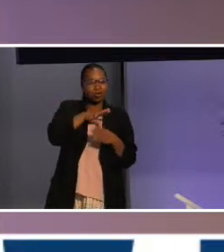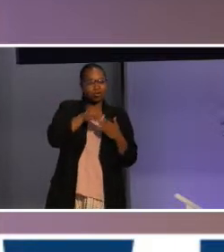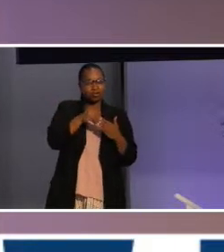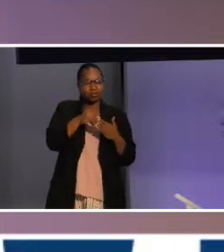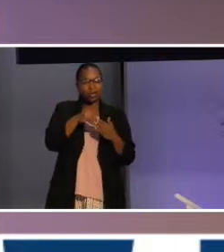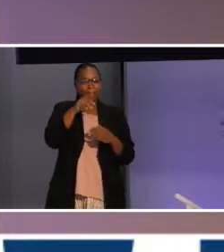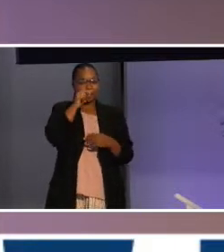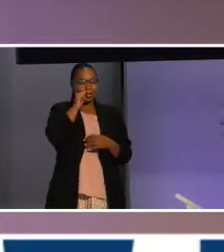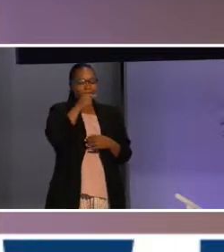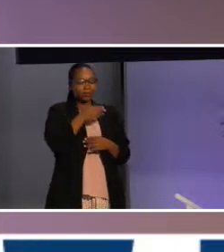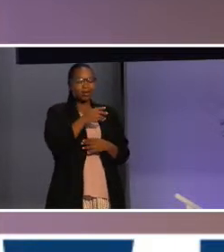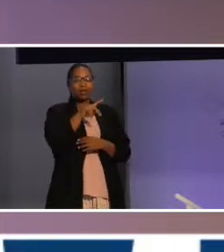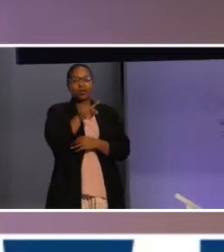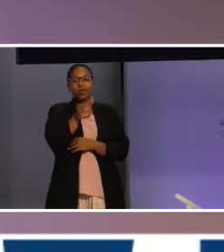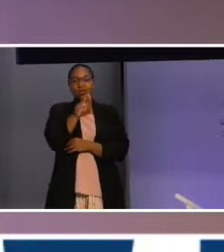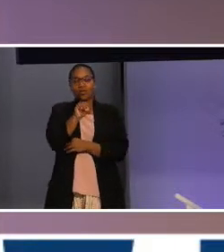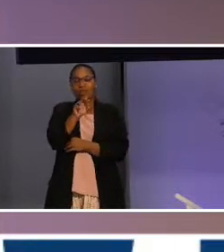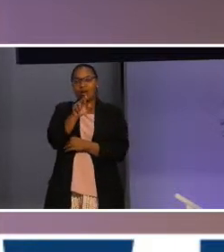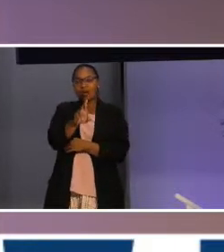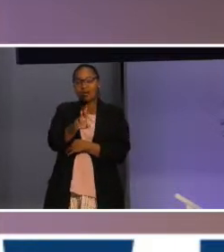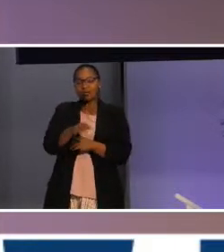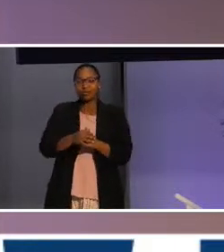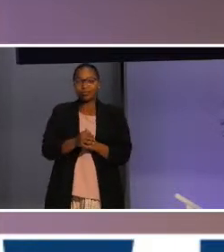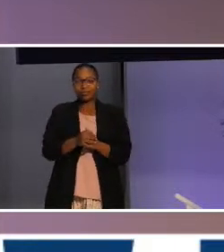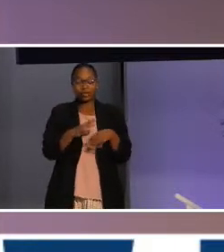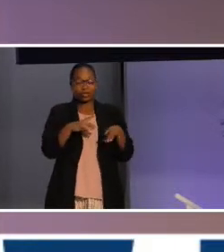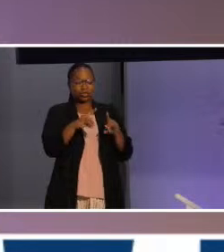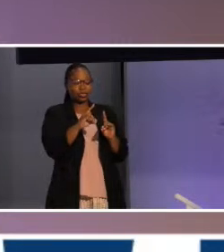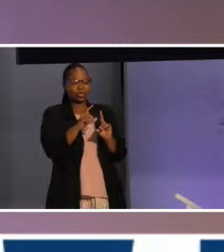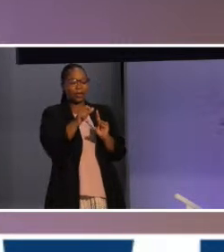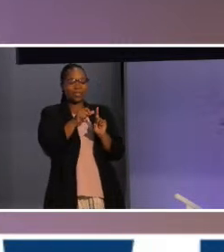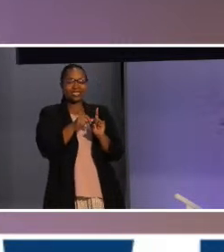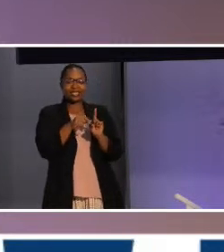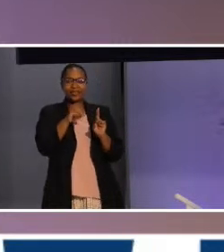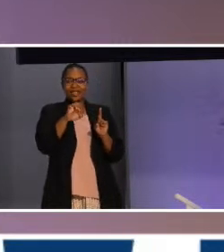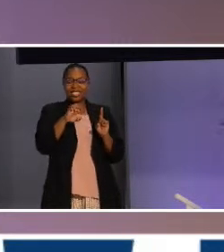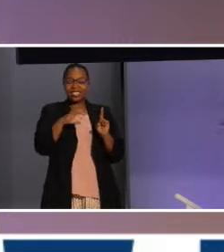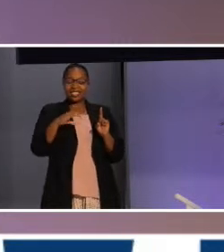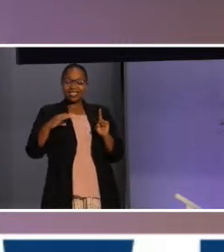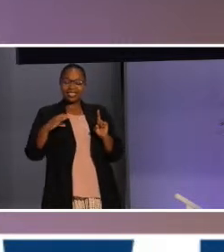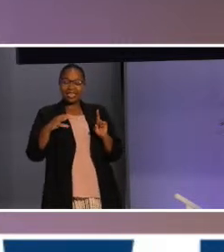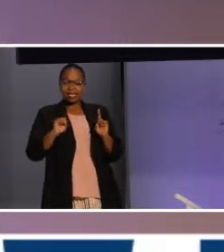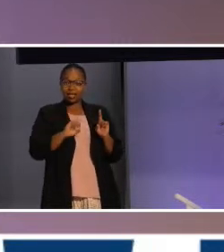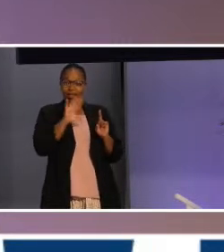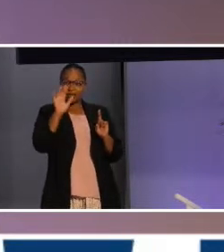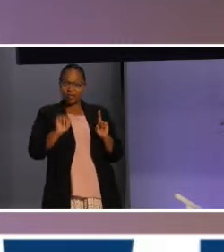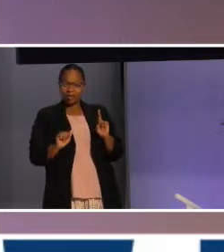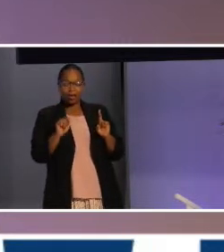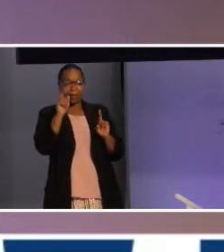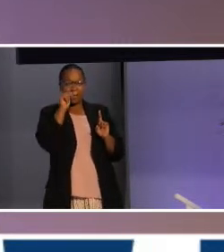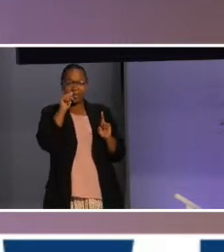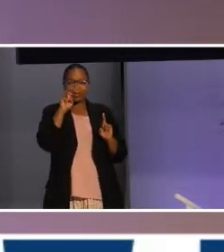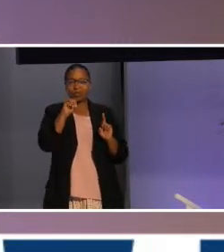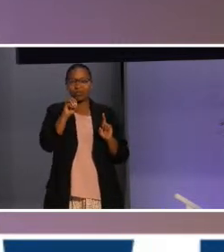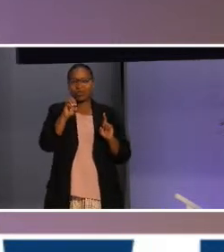Kumar, the chairperson of the Electoral Commission in South Africa, Mr. Mosotho